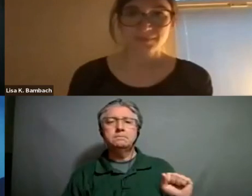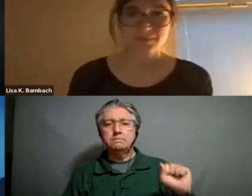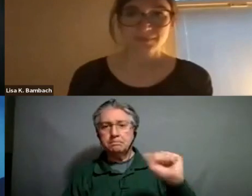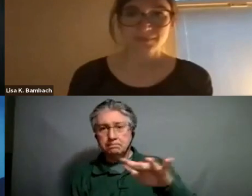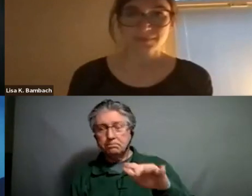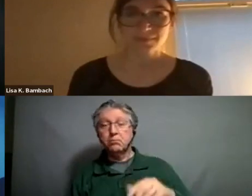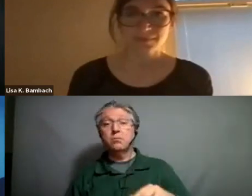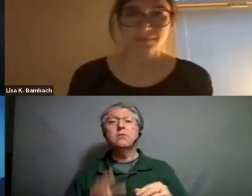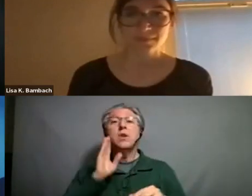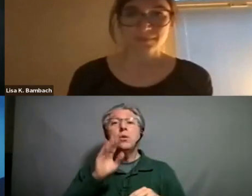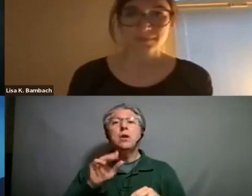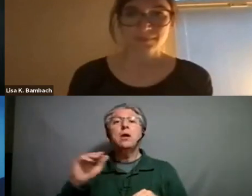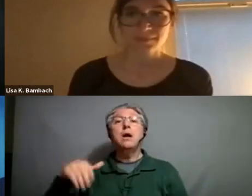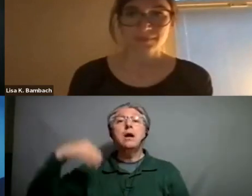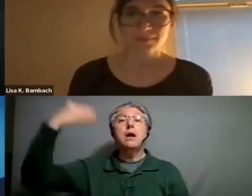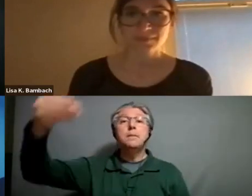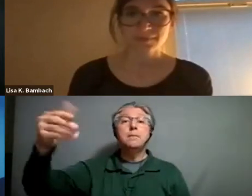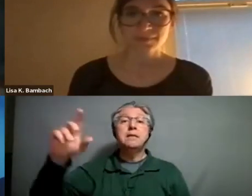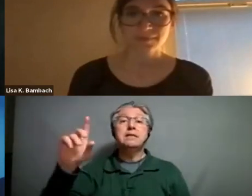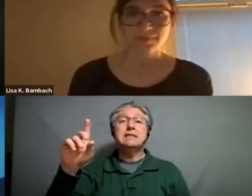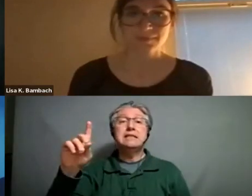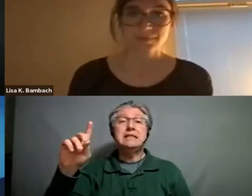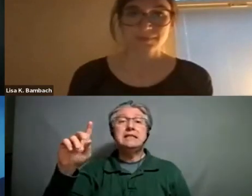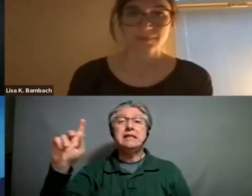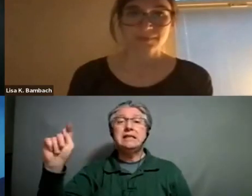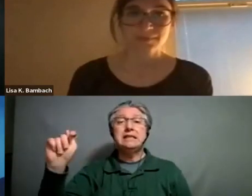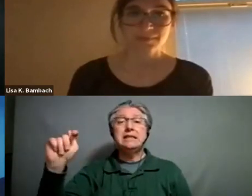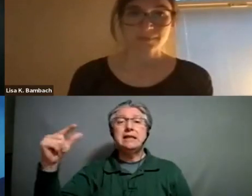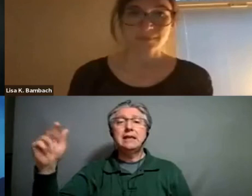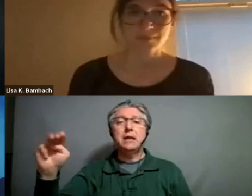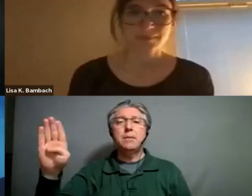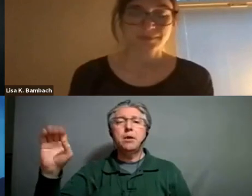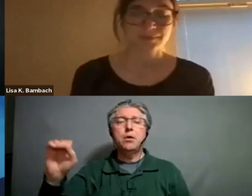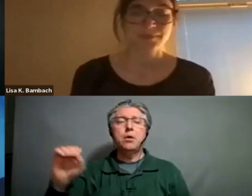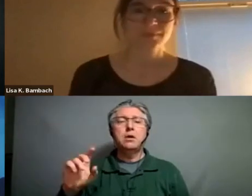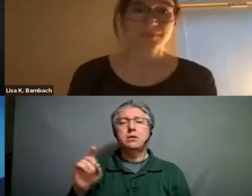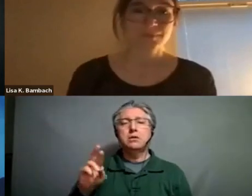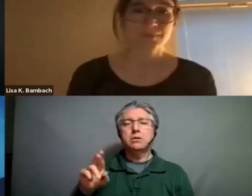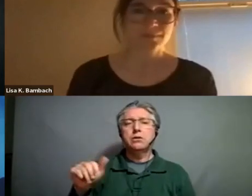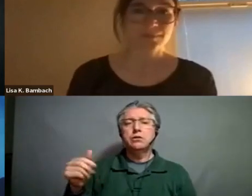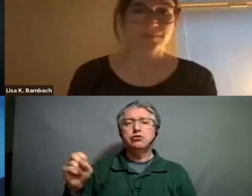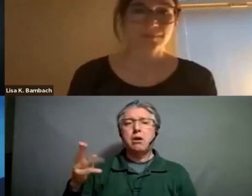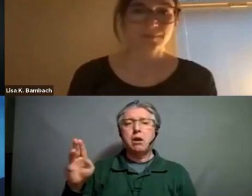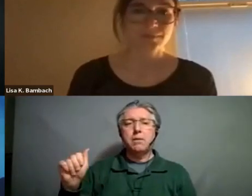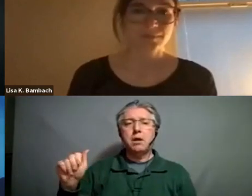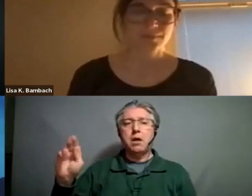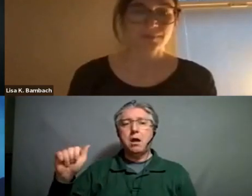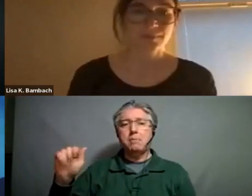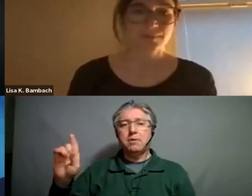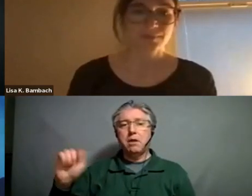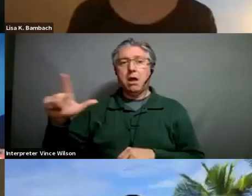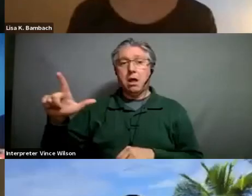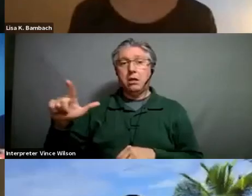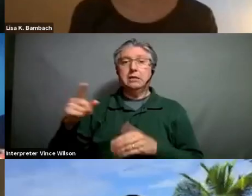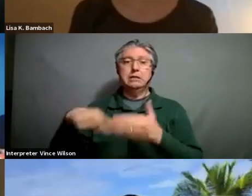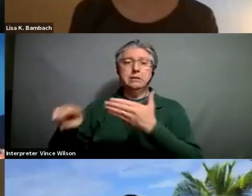our upcoming DT Gumbo, which is going to be hosted by Dr. Shema Abdal next Wednesday. And then I'm going